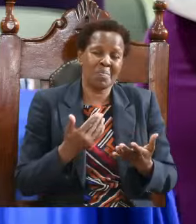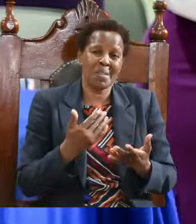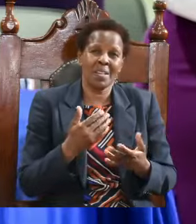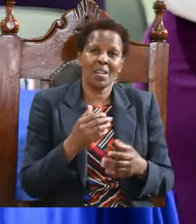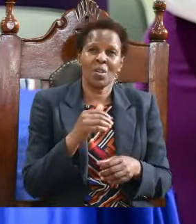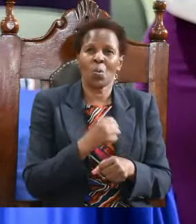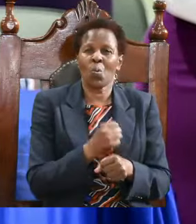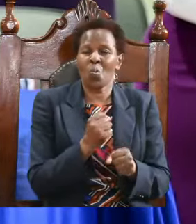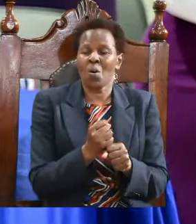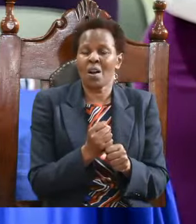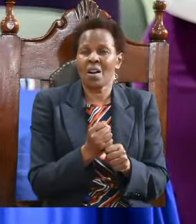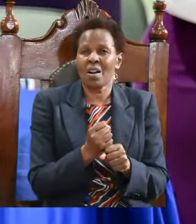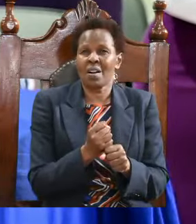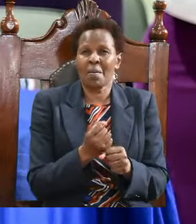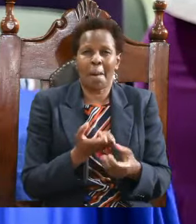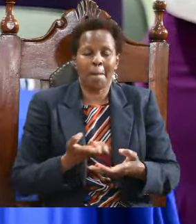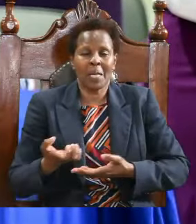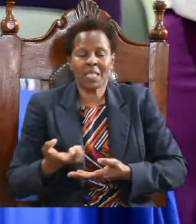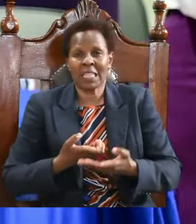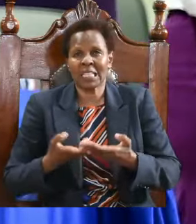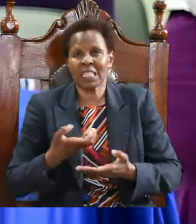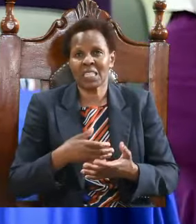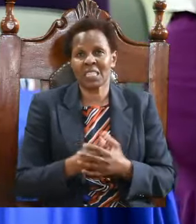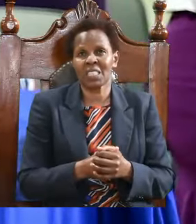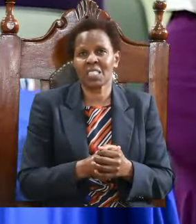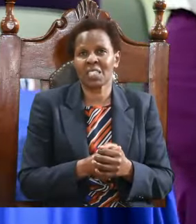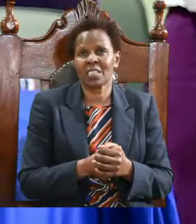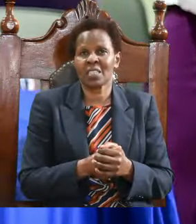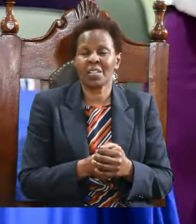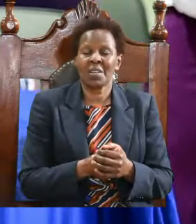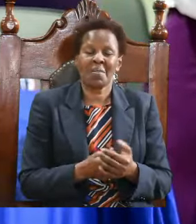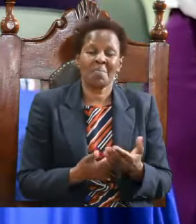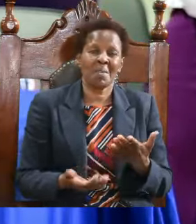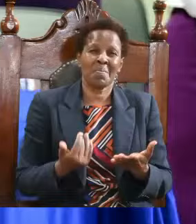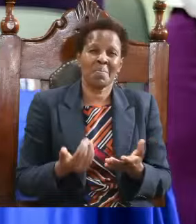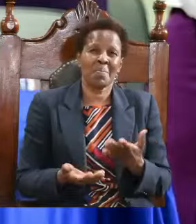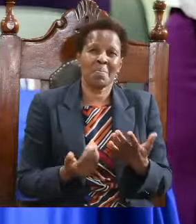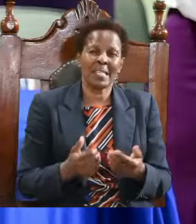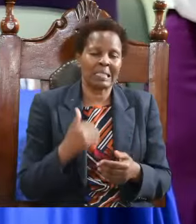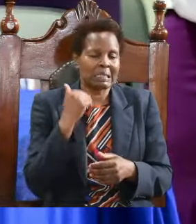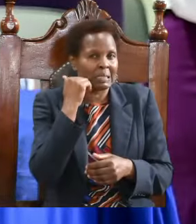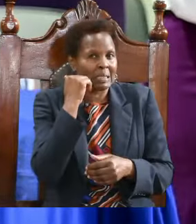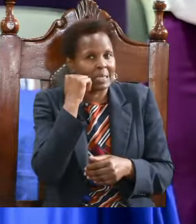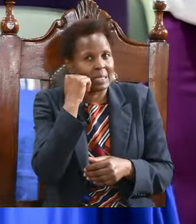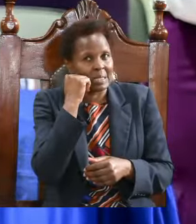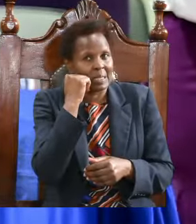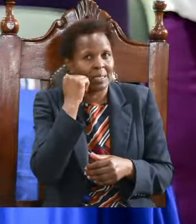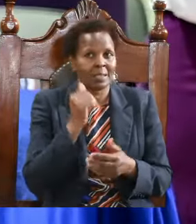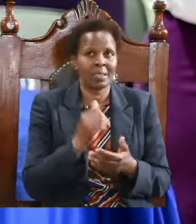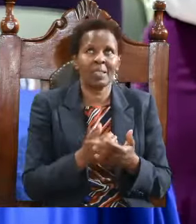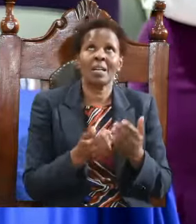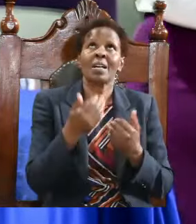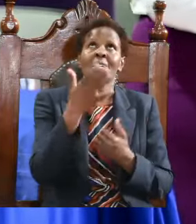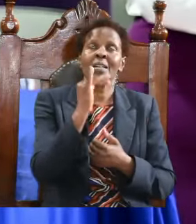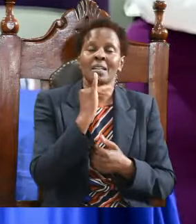your business, you are not feeling well. God is